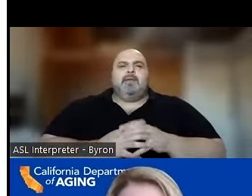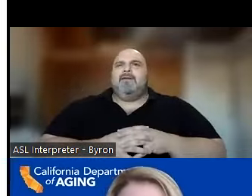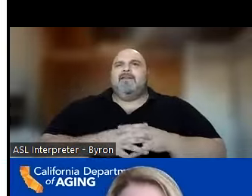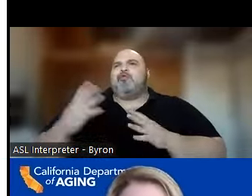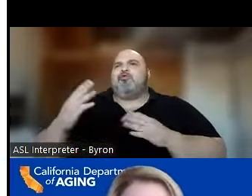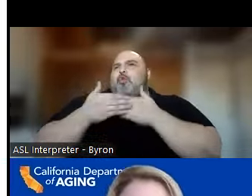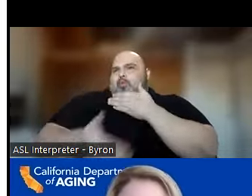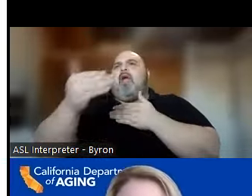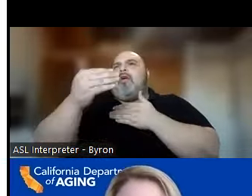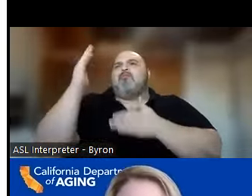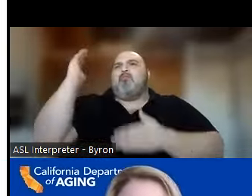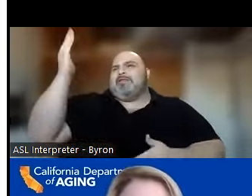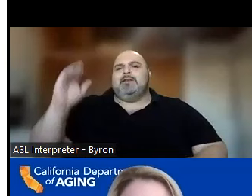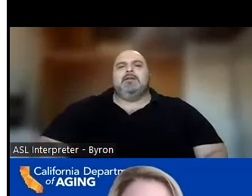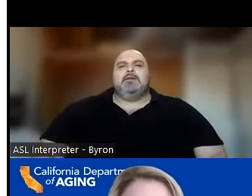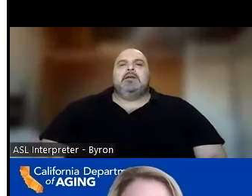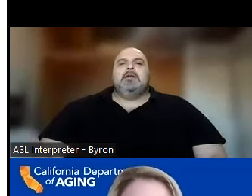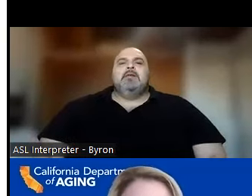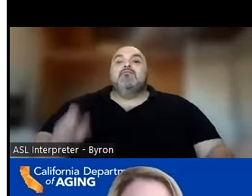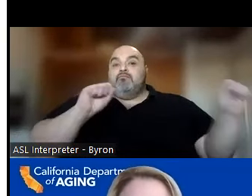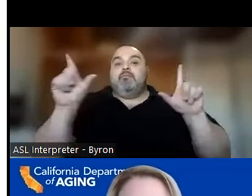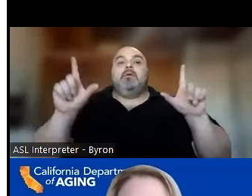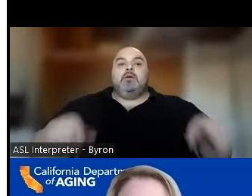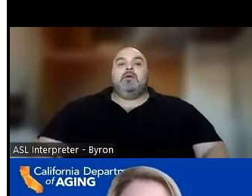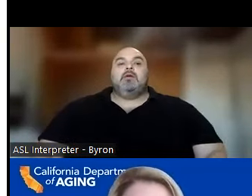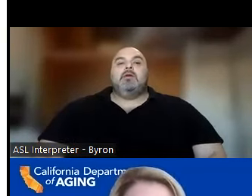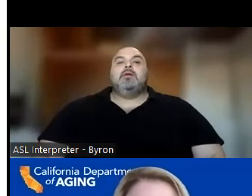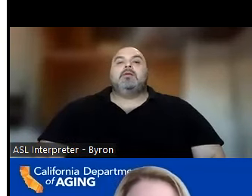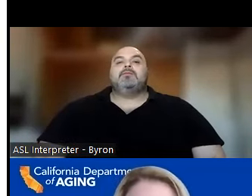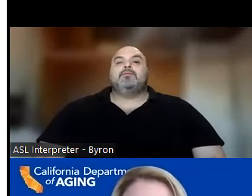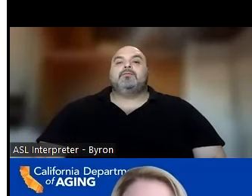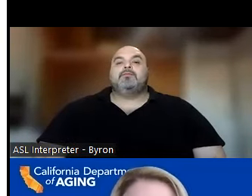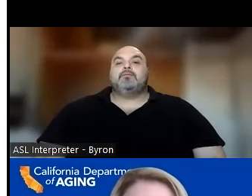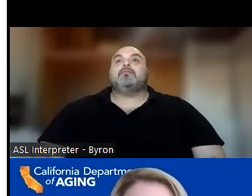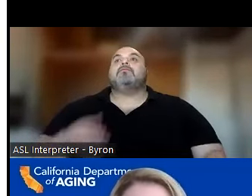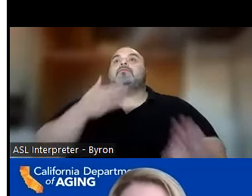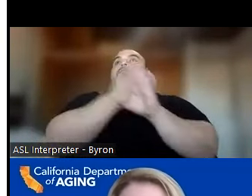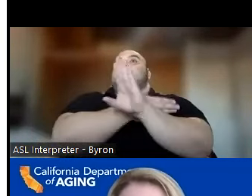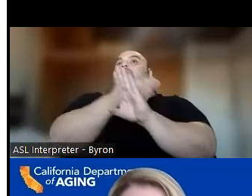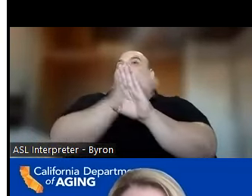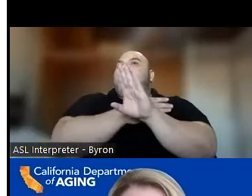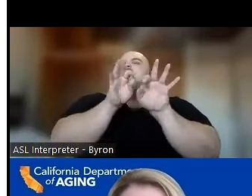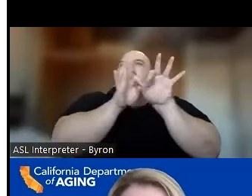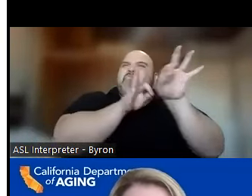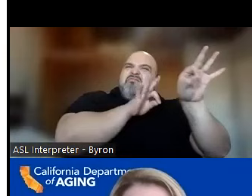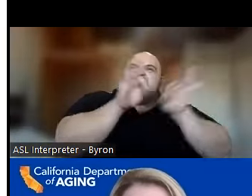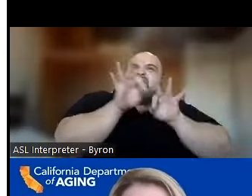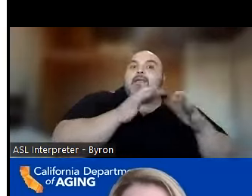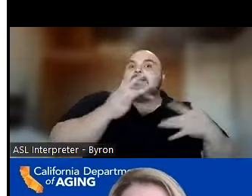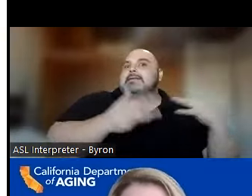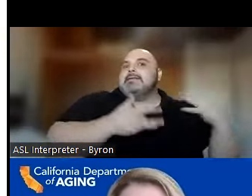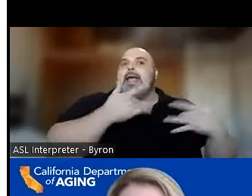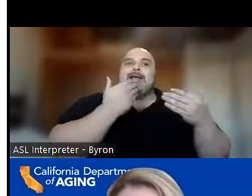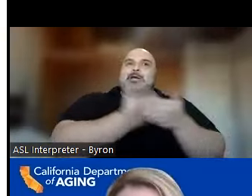throughout as well. Next slide, please. So before I get into the details of our exciting launch of the